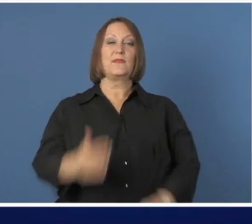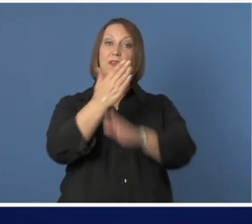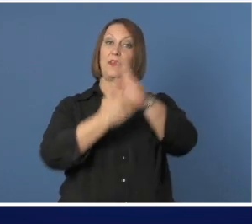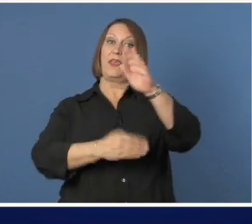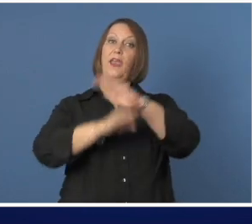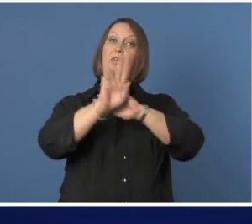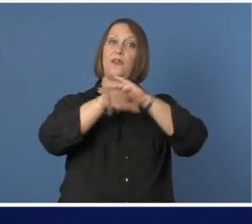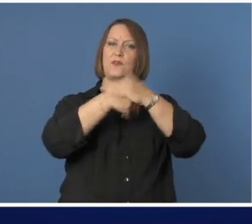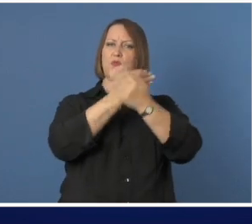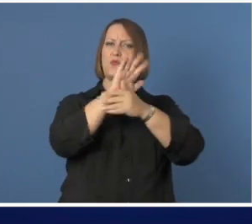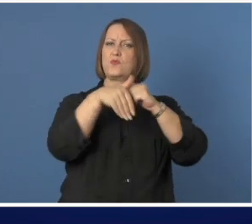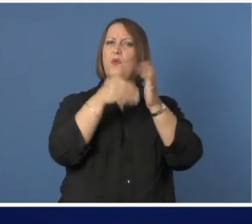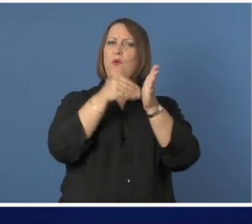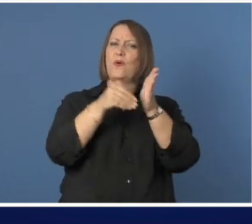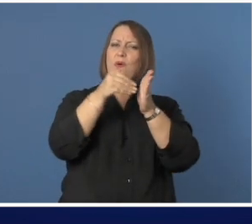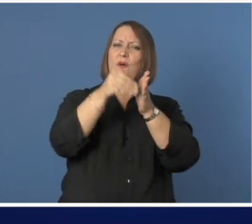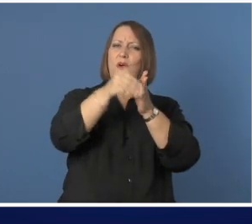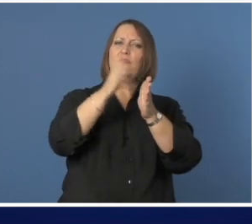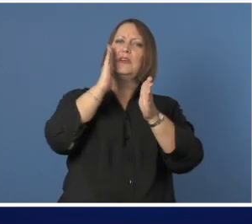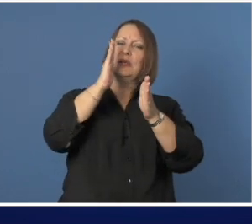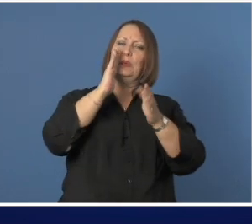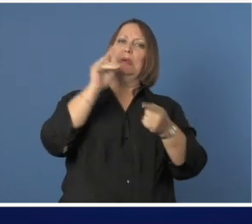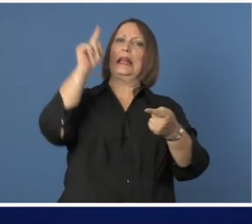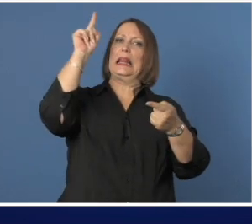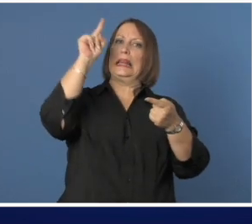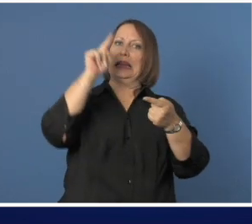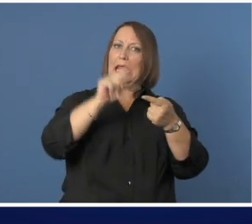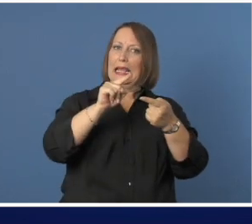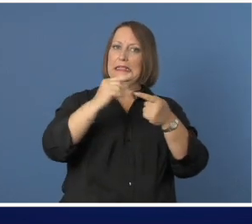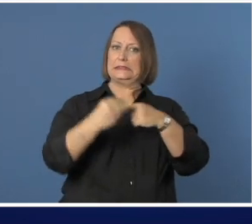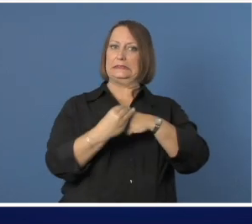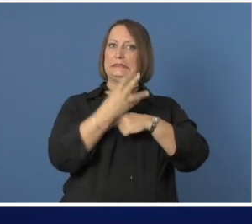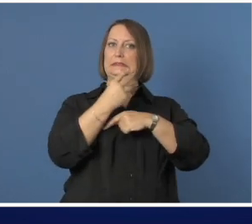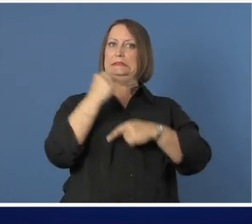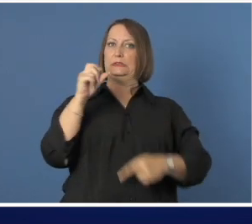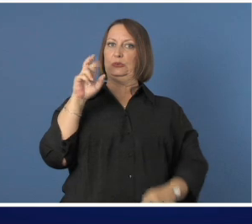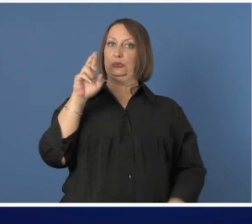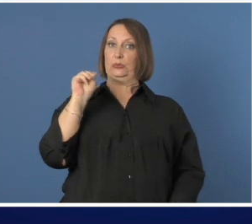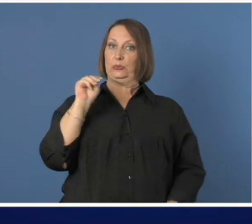your hands often will help protect you from germs